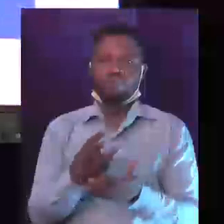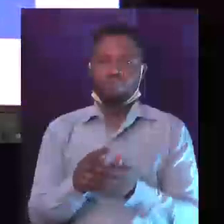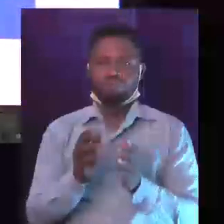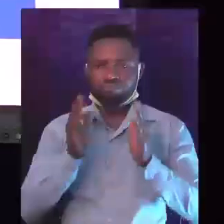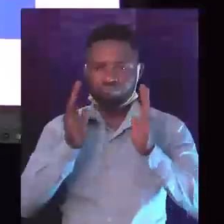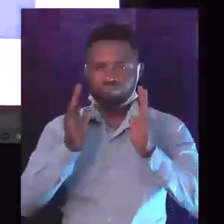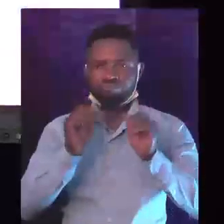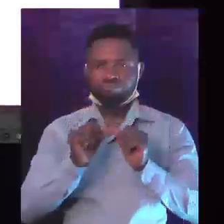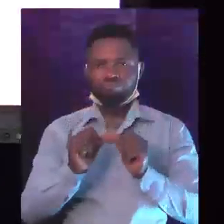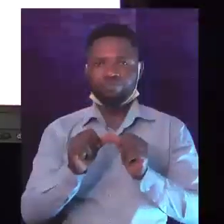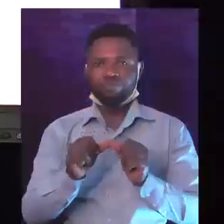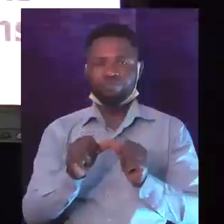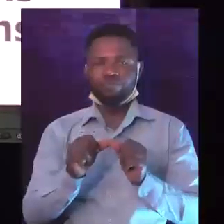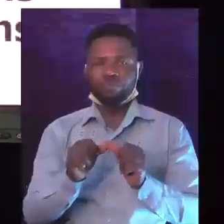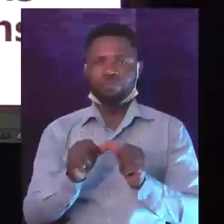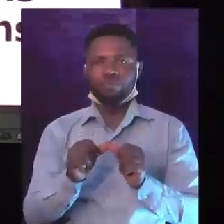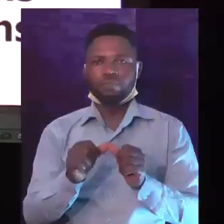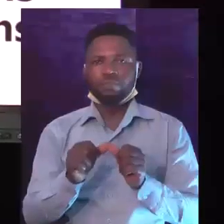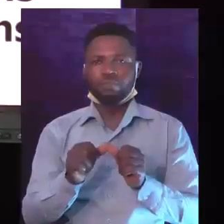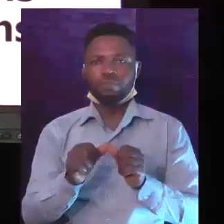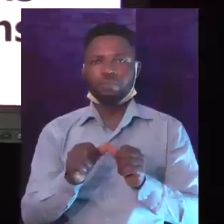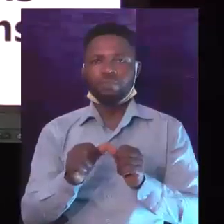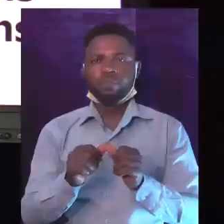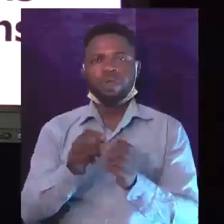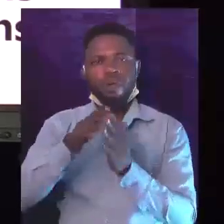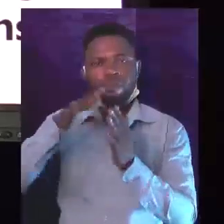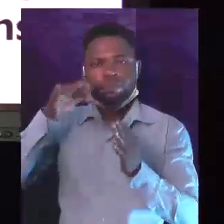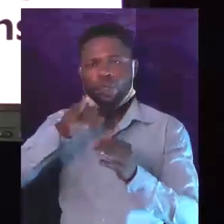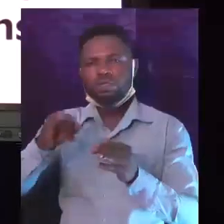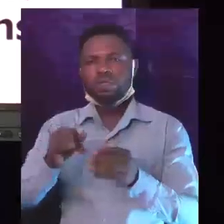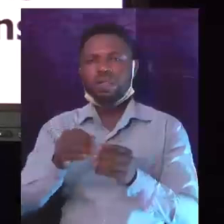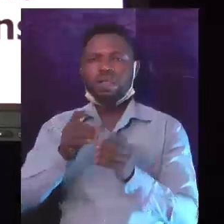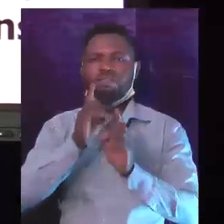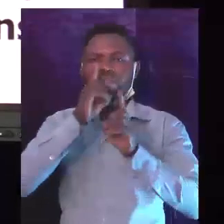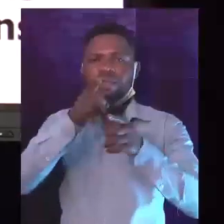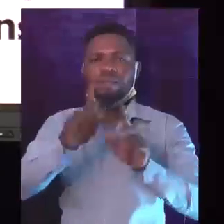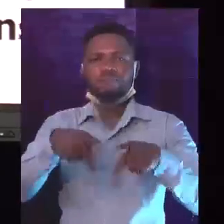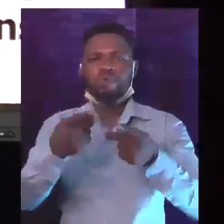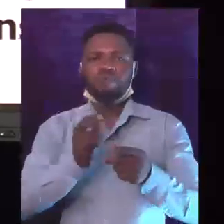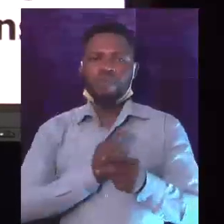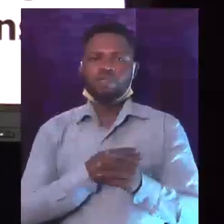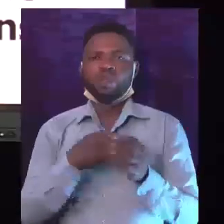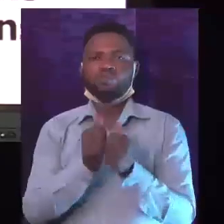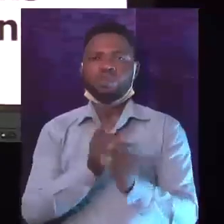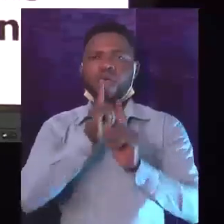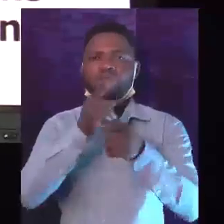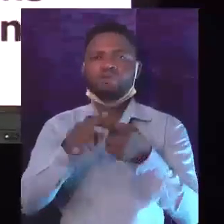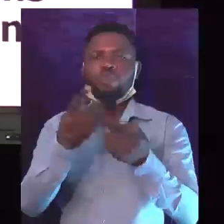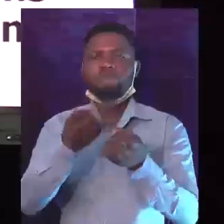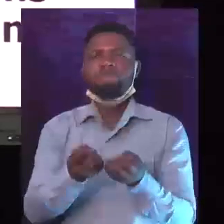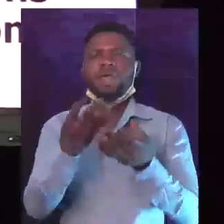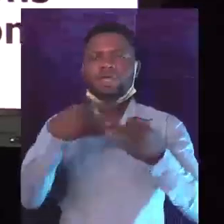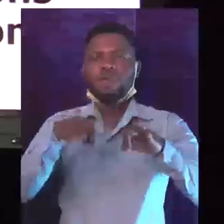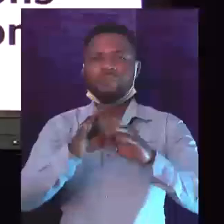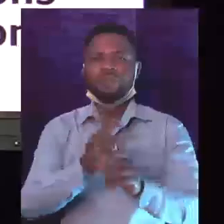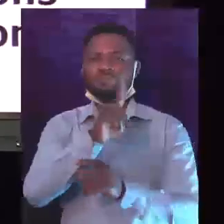on. Now, studying data provides us with answers to many important questions